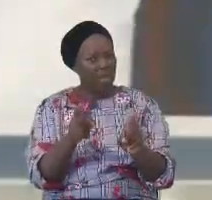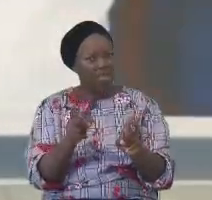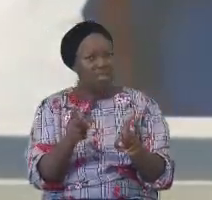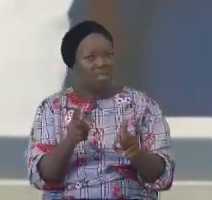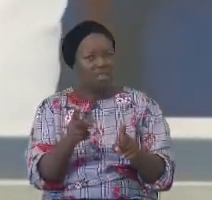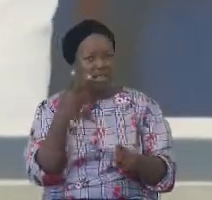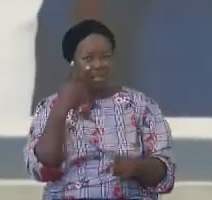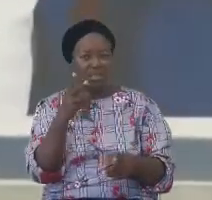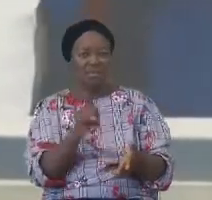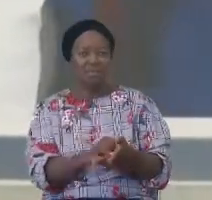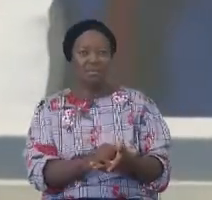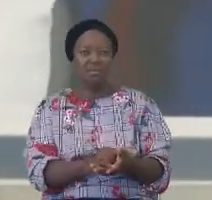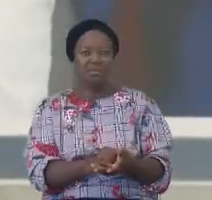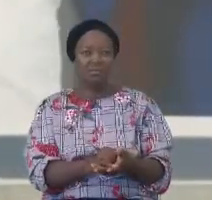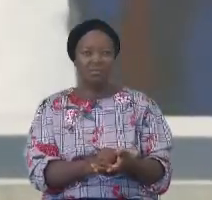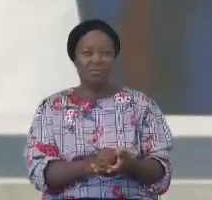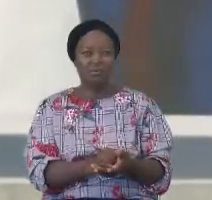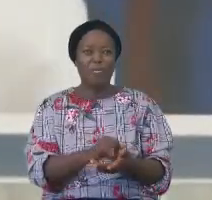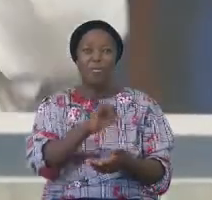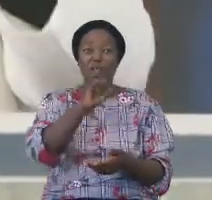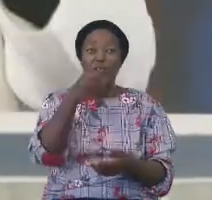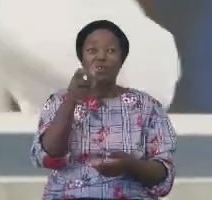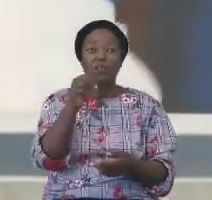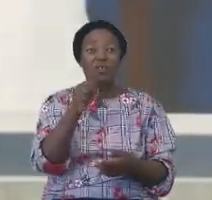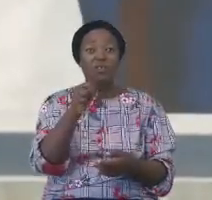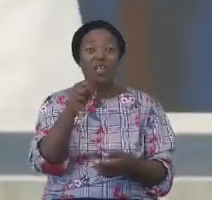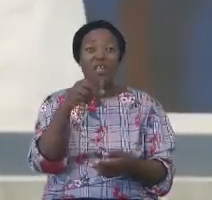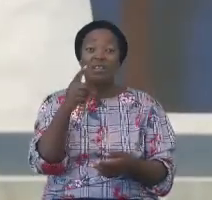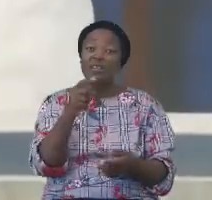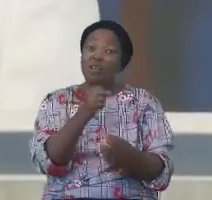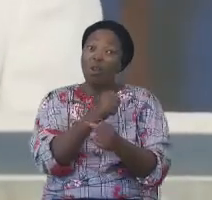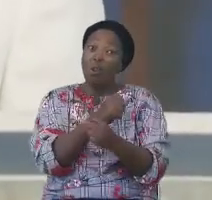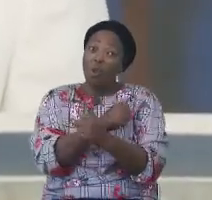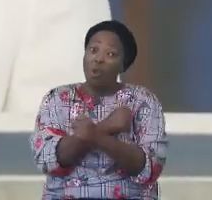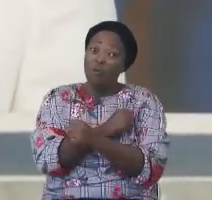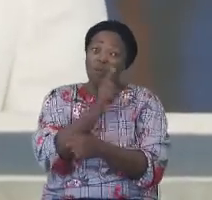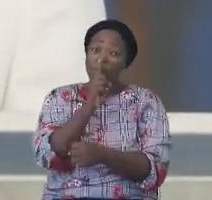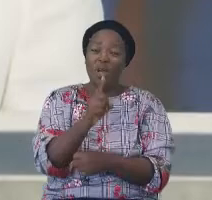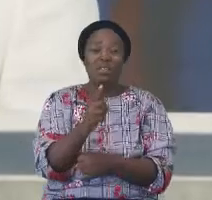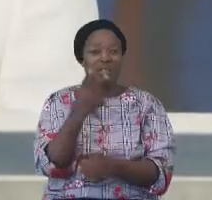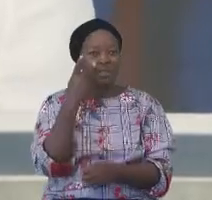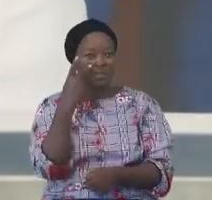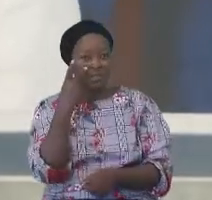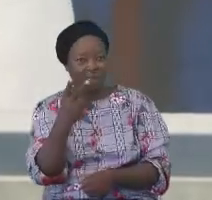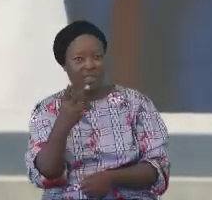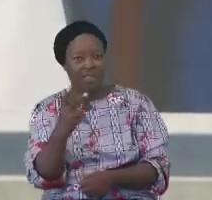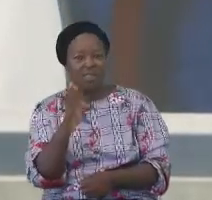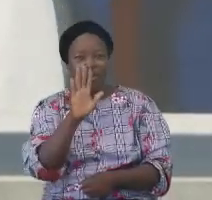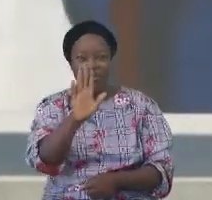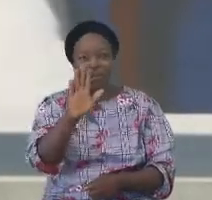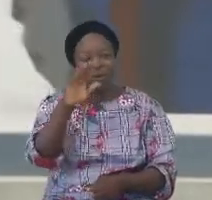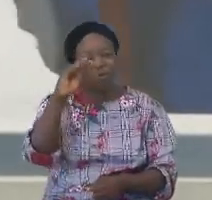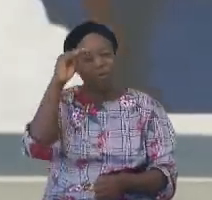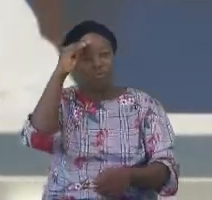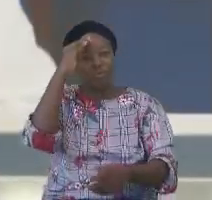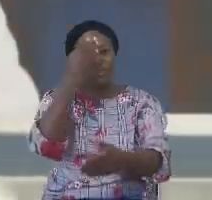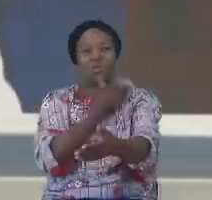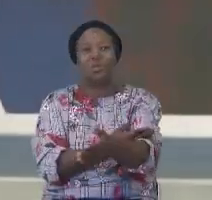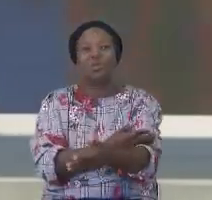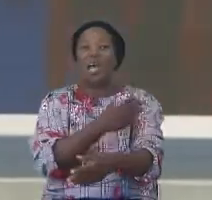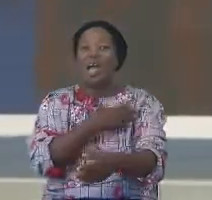have a healthy happy life but look at that john the beloved